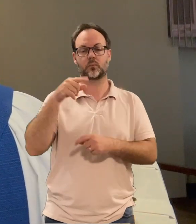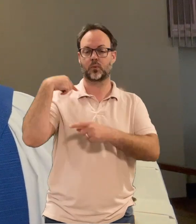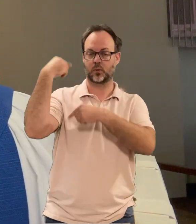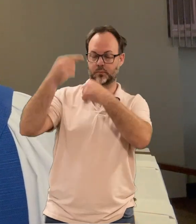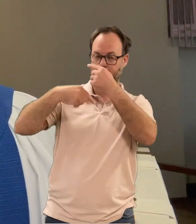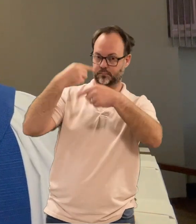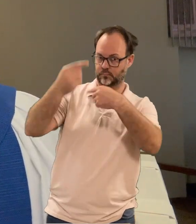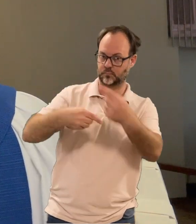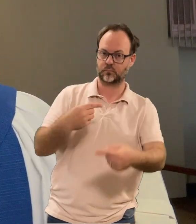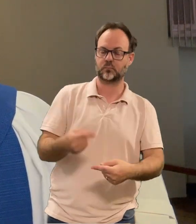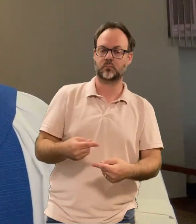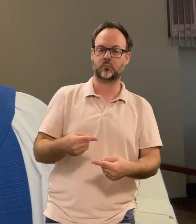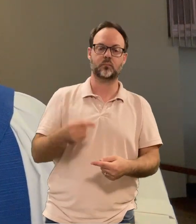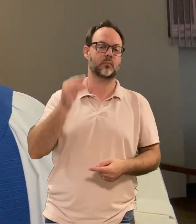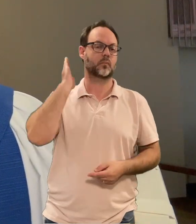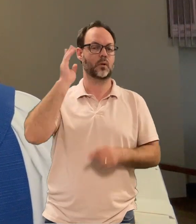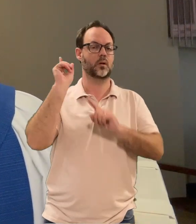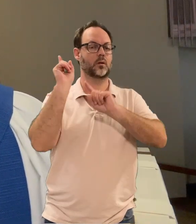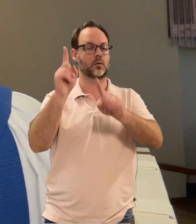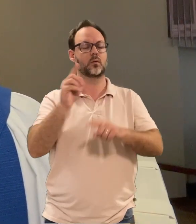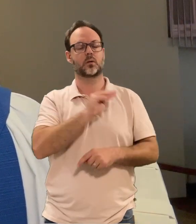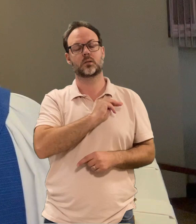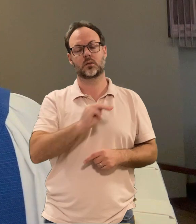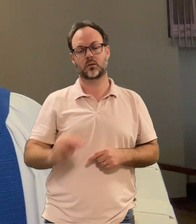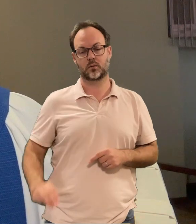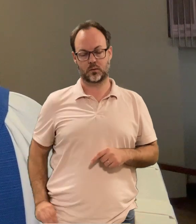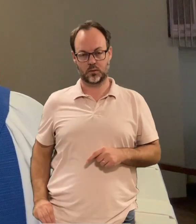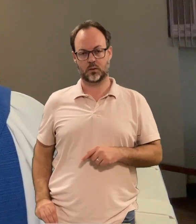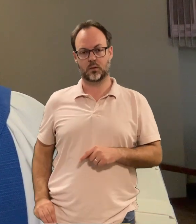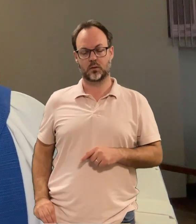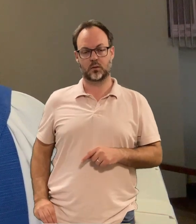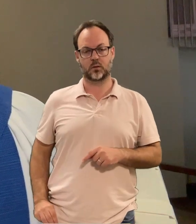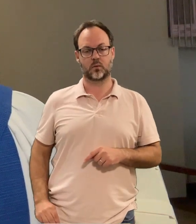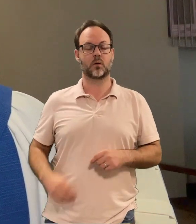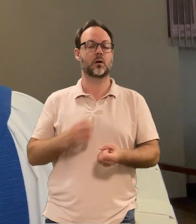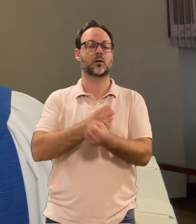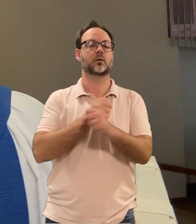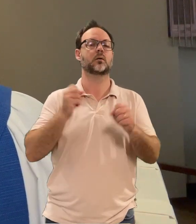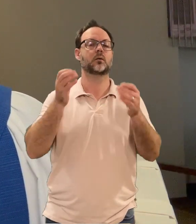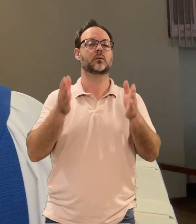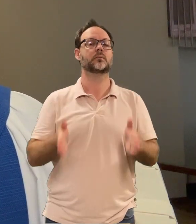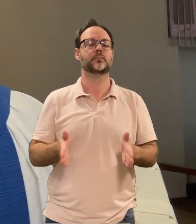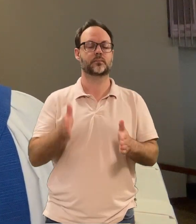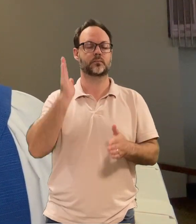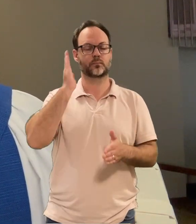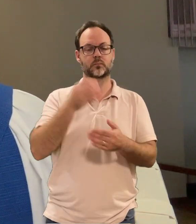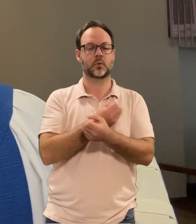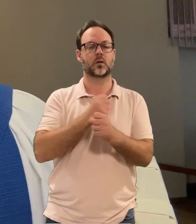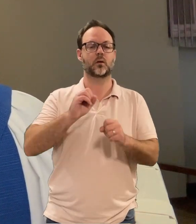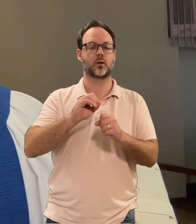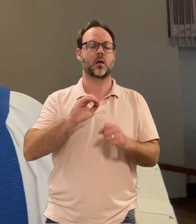promises, after one generation to the next, that he would send the Messiah,